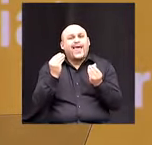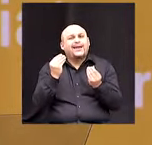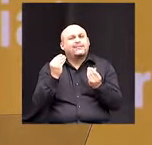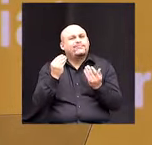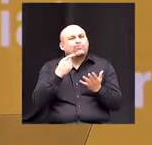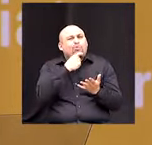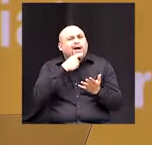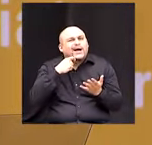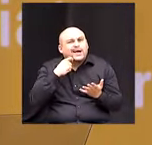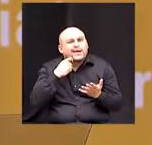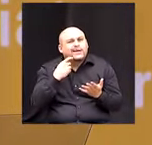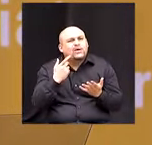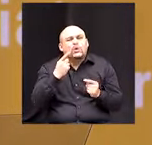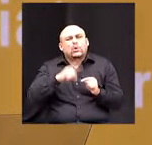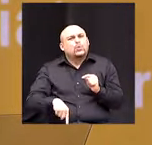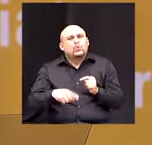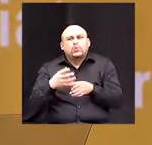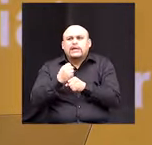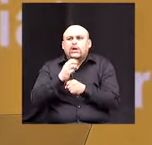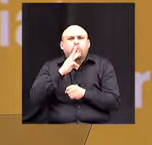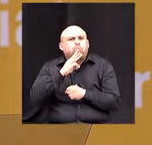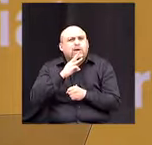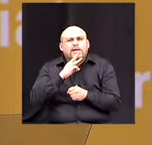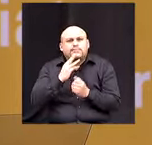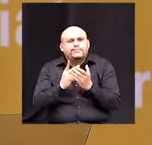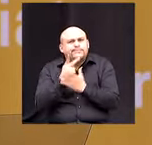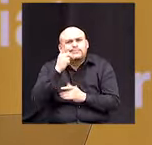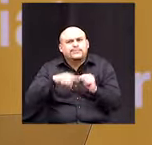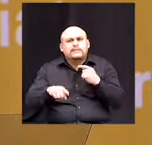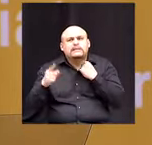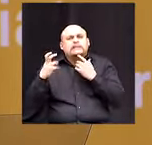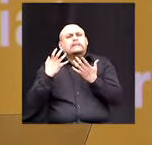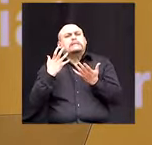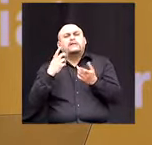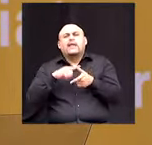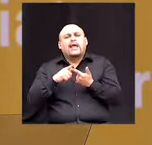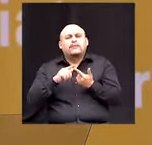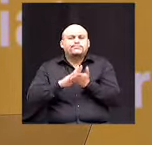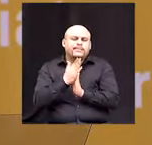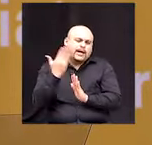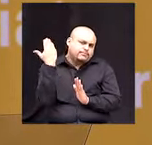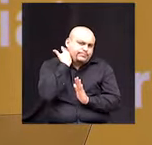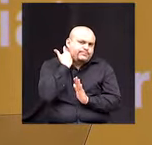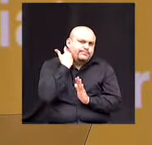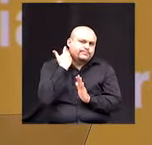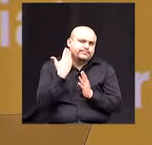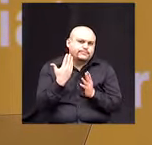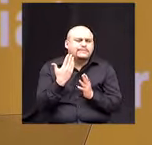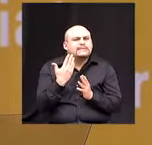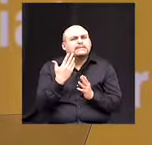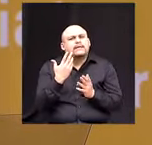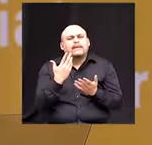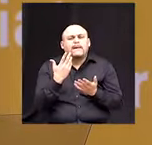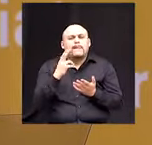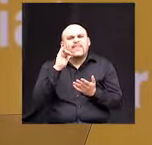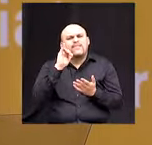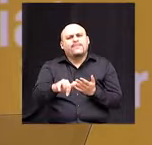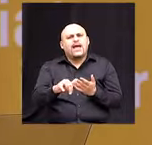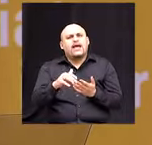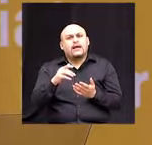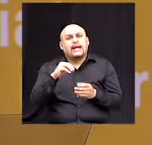dry, you couldn't get water to it, so he actually went bankrupt. But there in